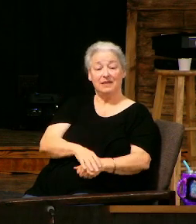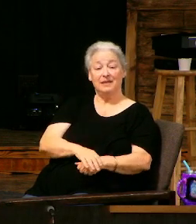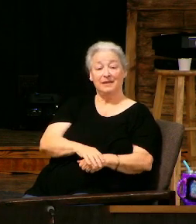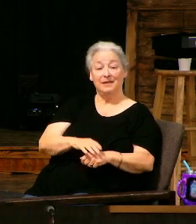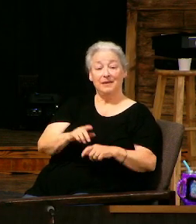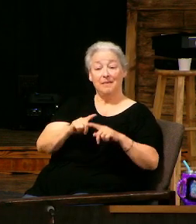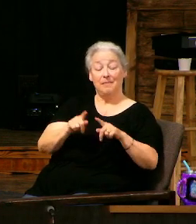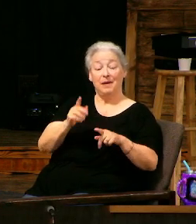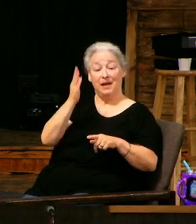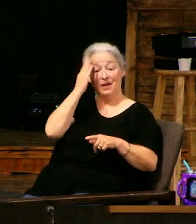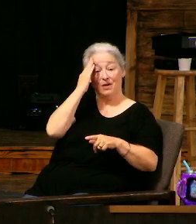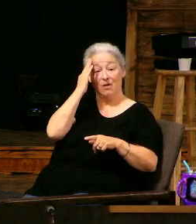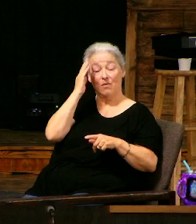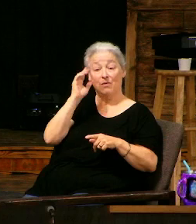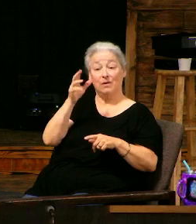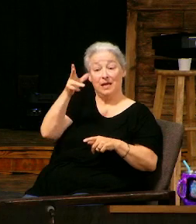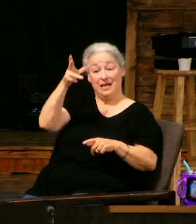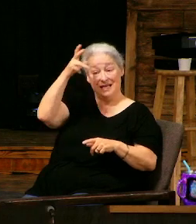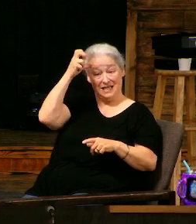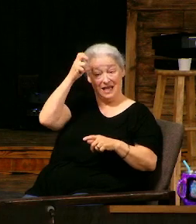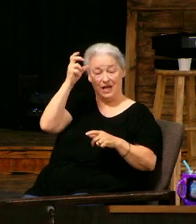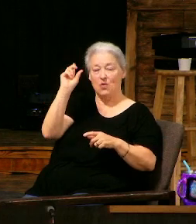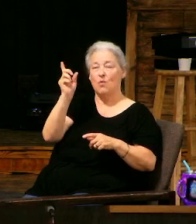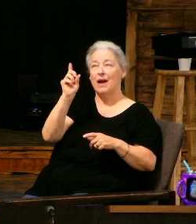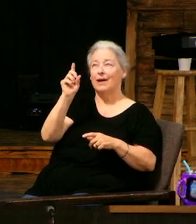where Satan is. He's at the